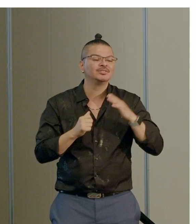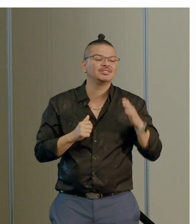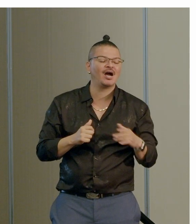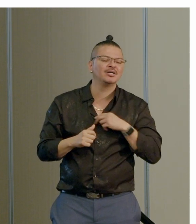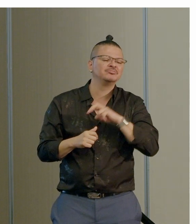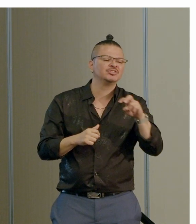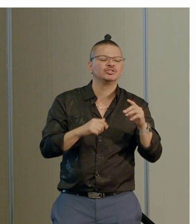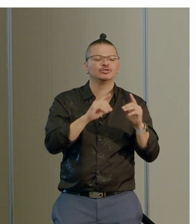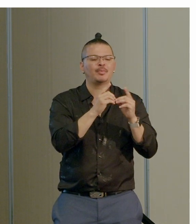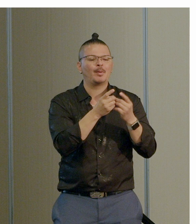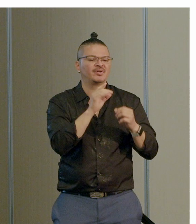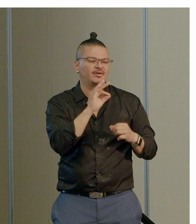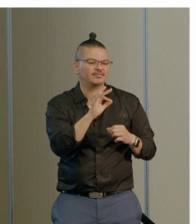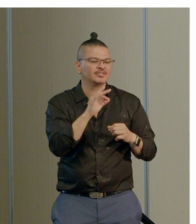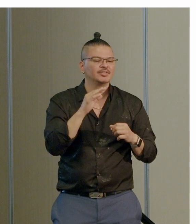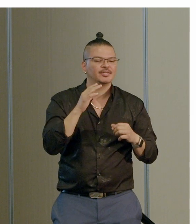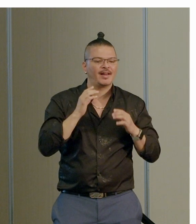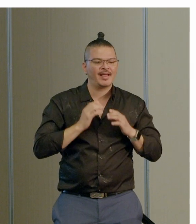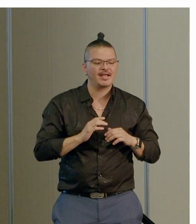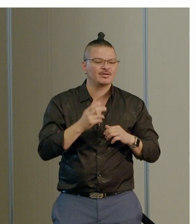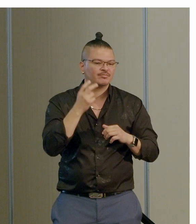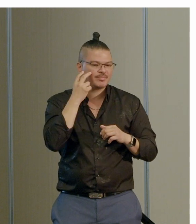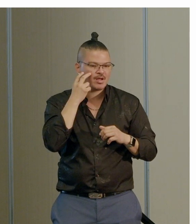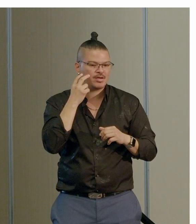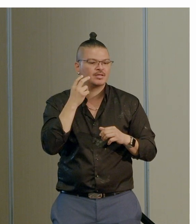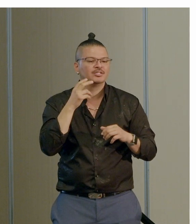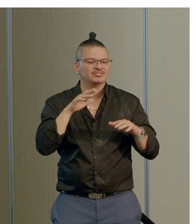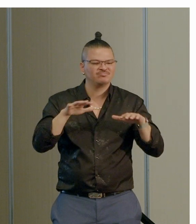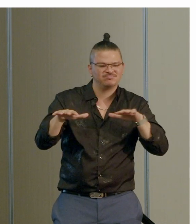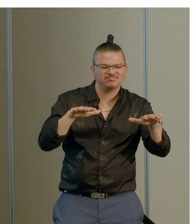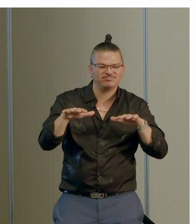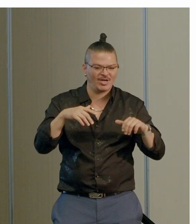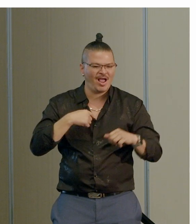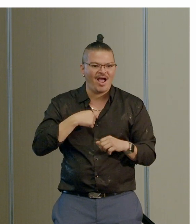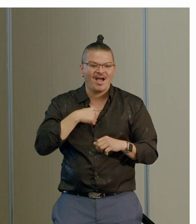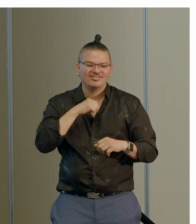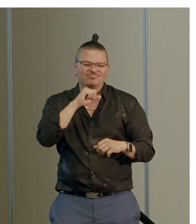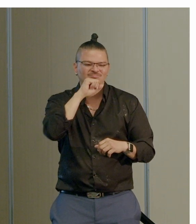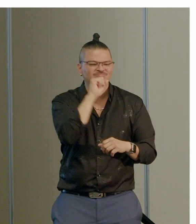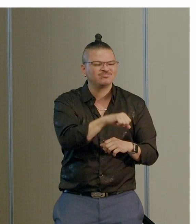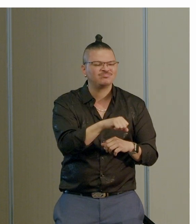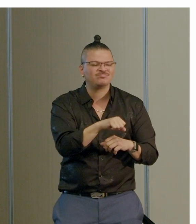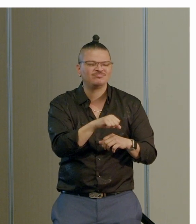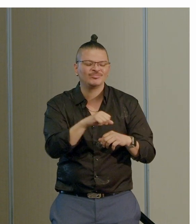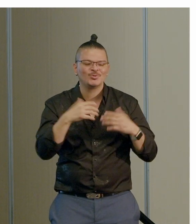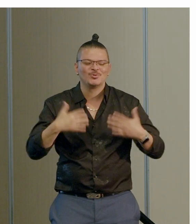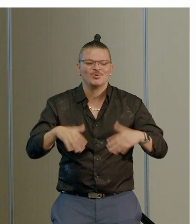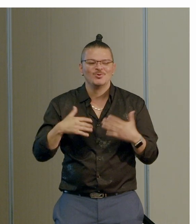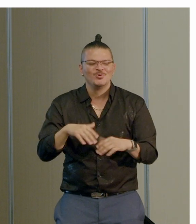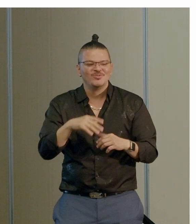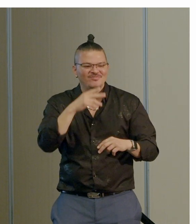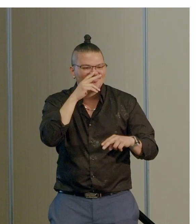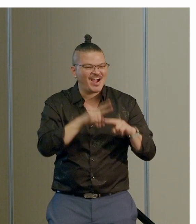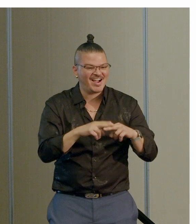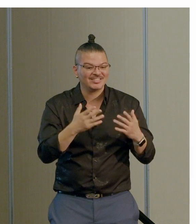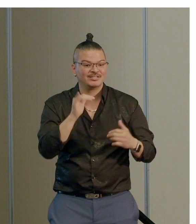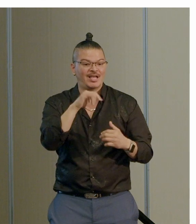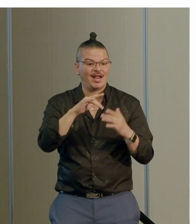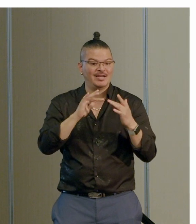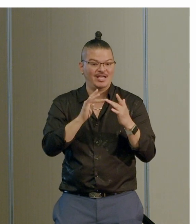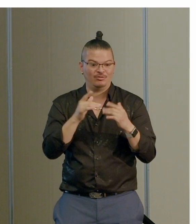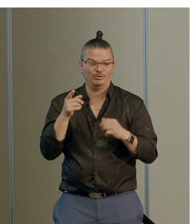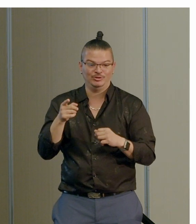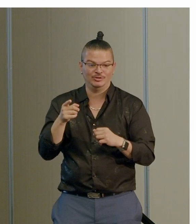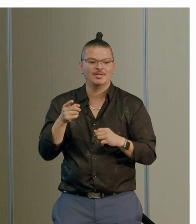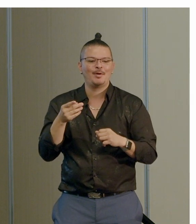clients. And I loved it. It was a lot of fun, but the network jobs paid a little bit more. So I was doing those in my